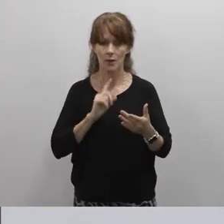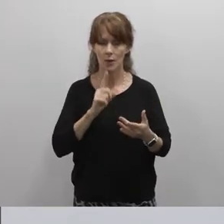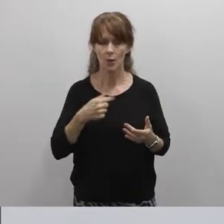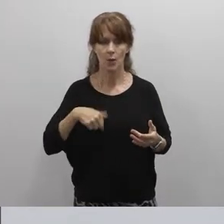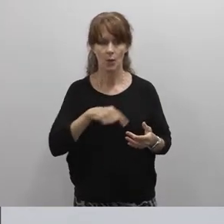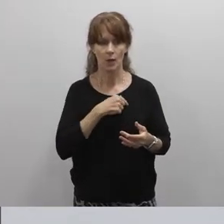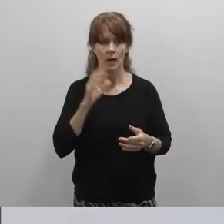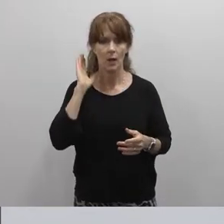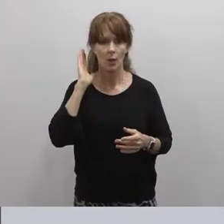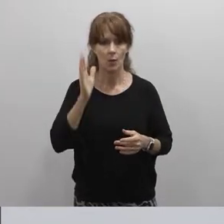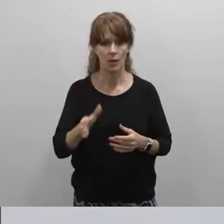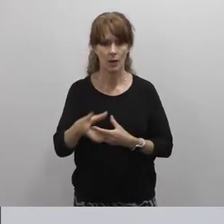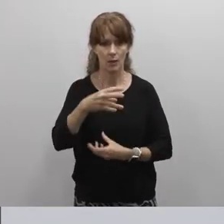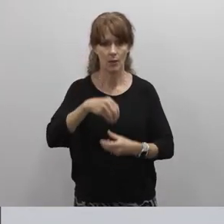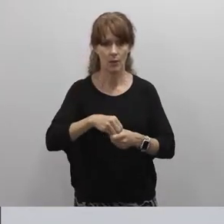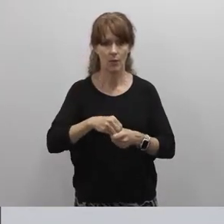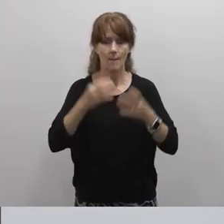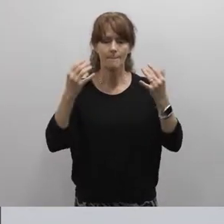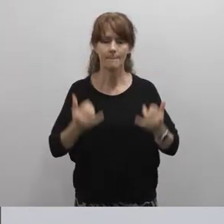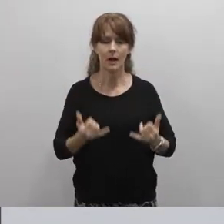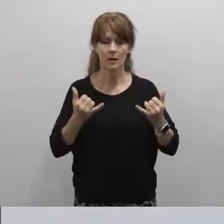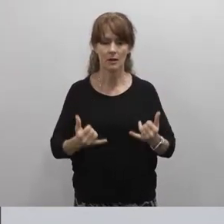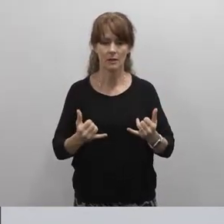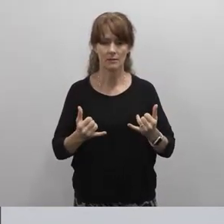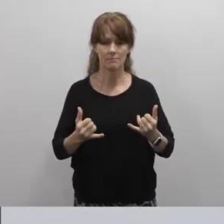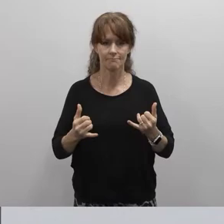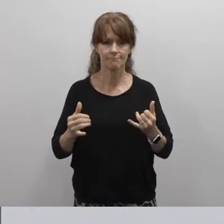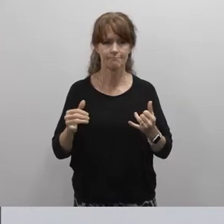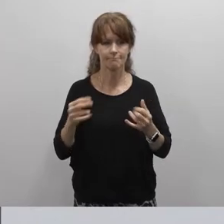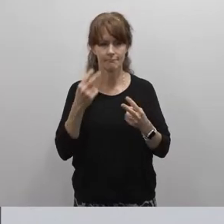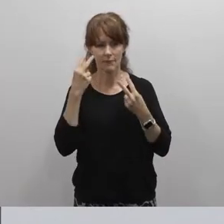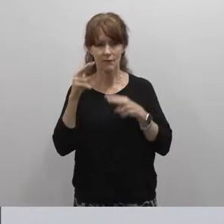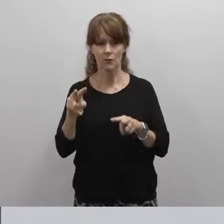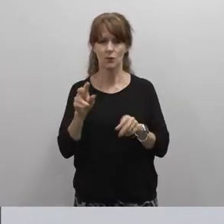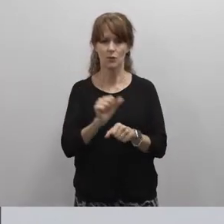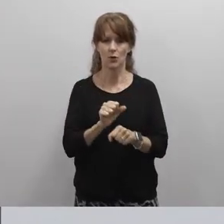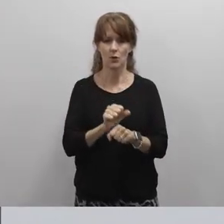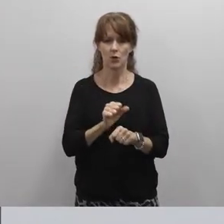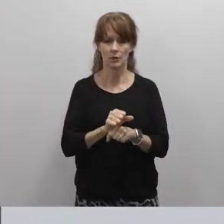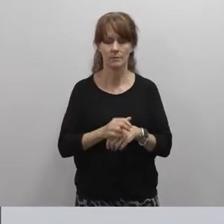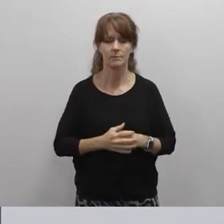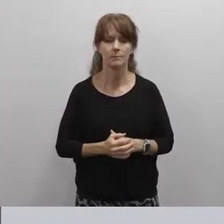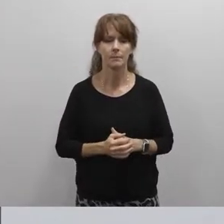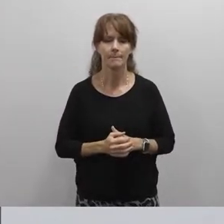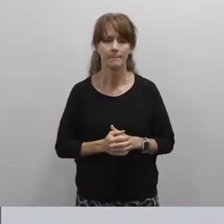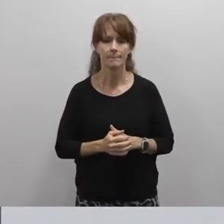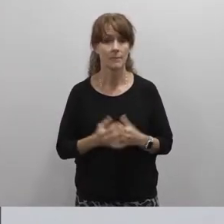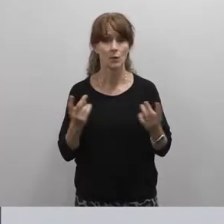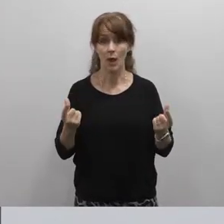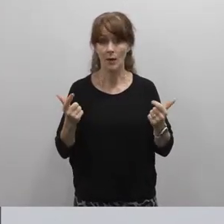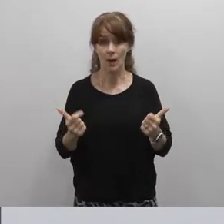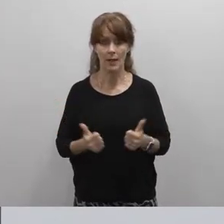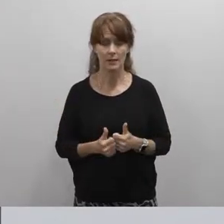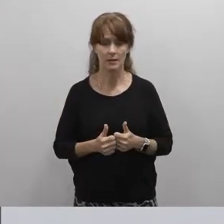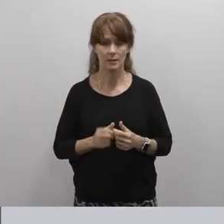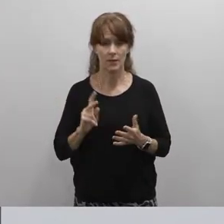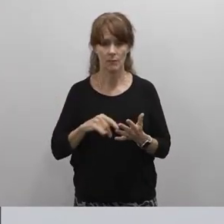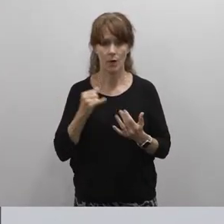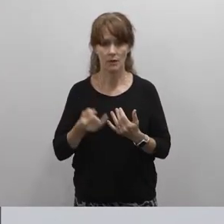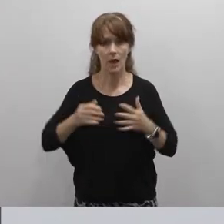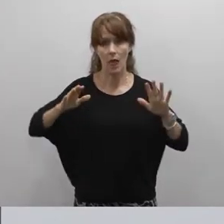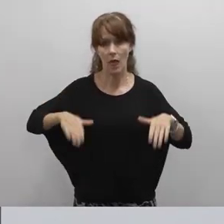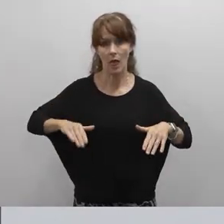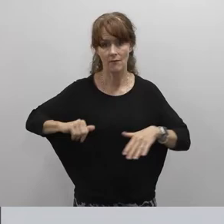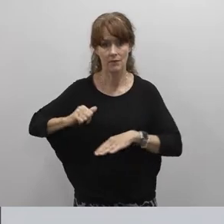absolutely incorporate into our modernization scope of work. And we can do that right away, in particular on the projects where we've yet to